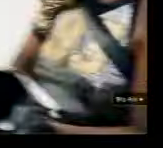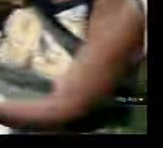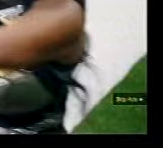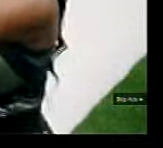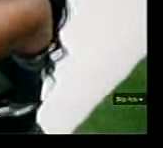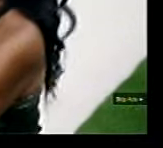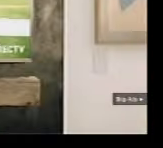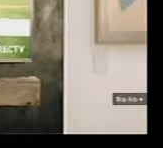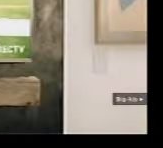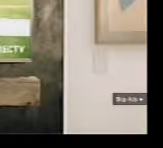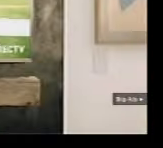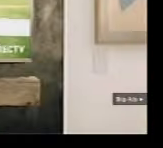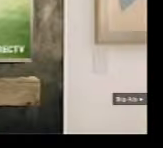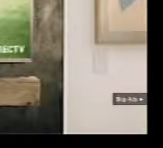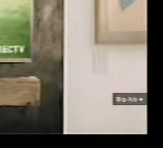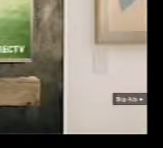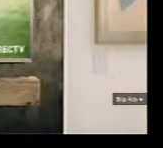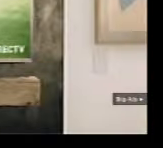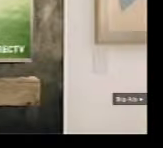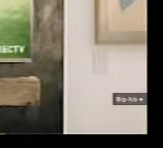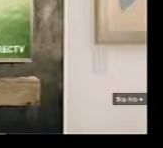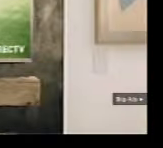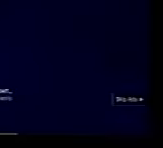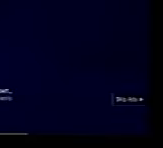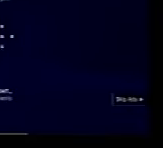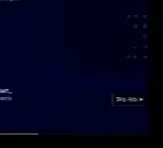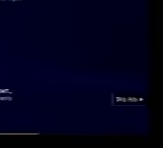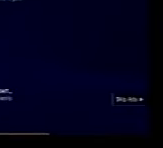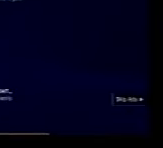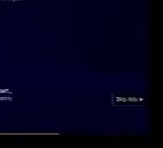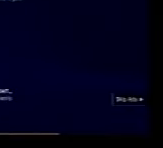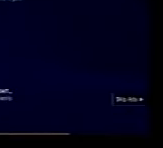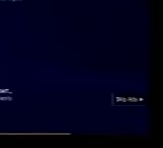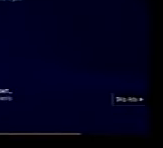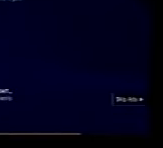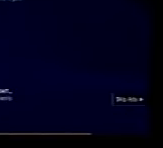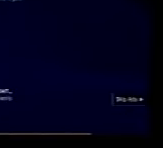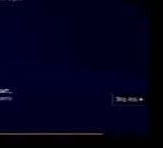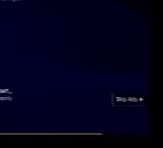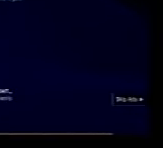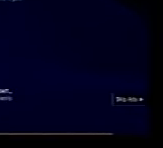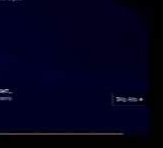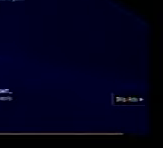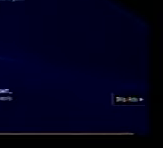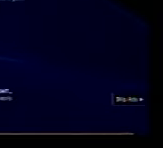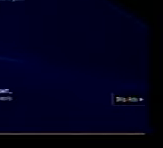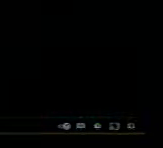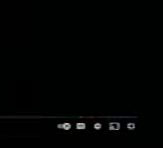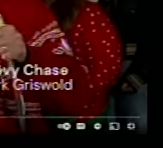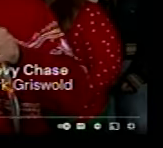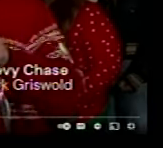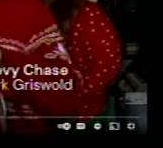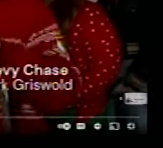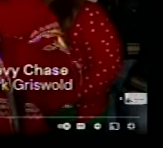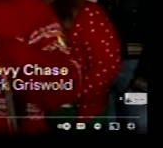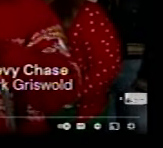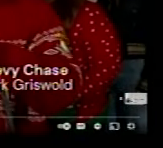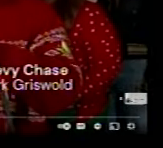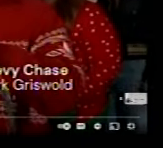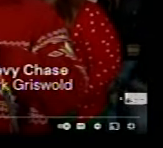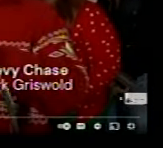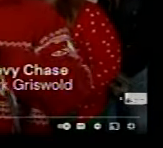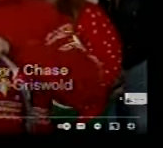talk. Get your TV together. Call 1-800-DIRECTV to save up to $120. Drum